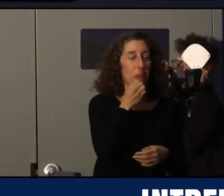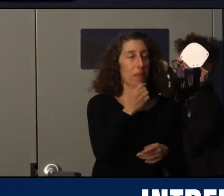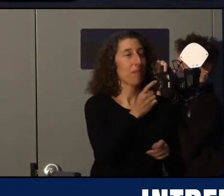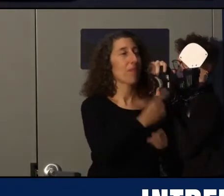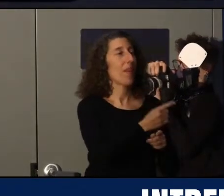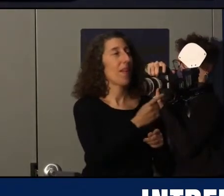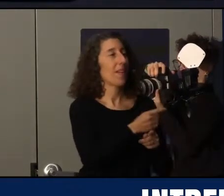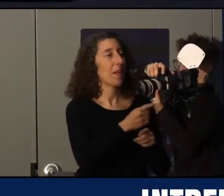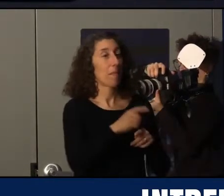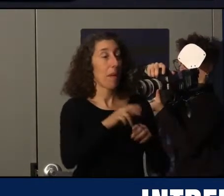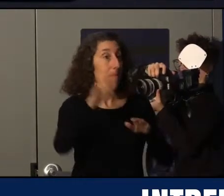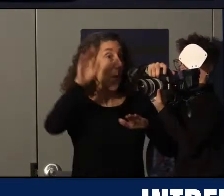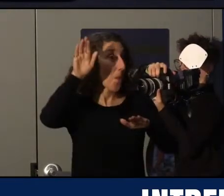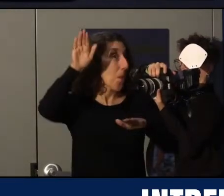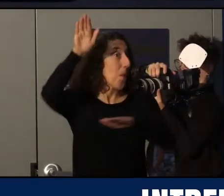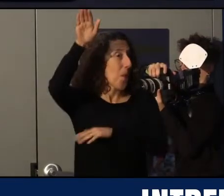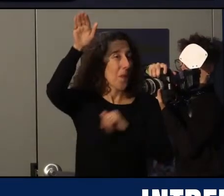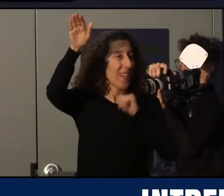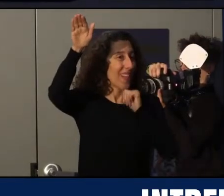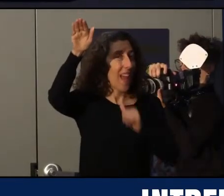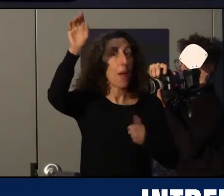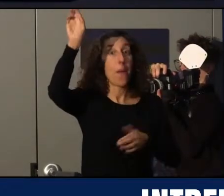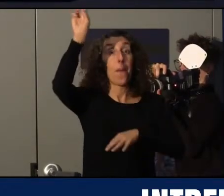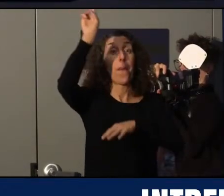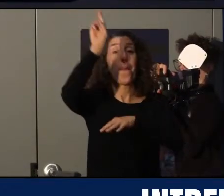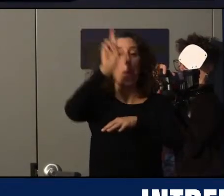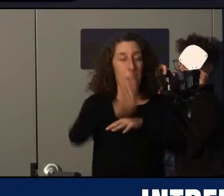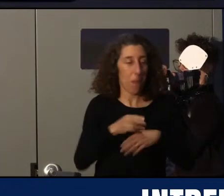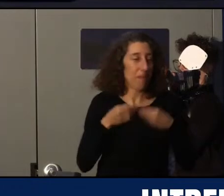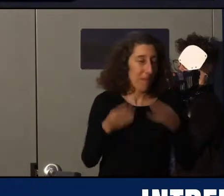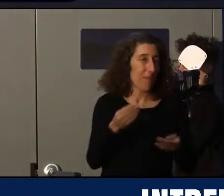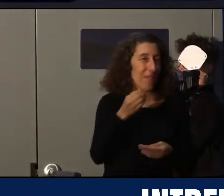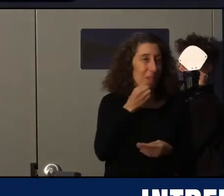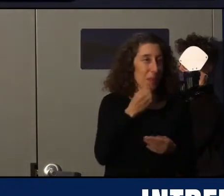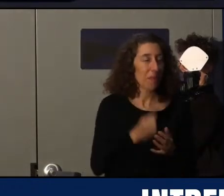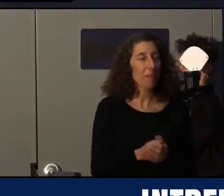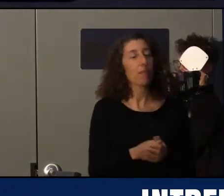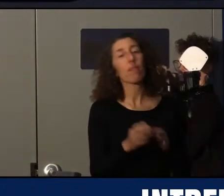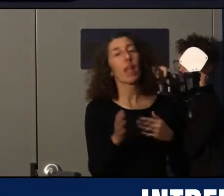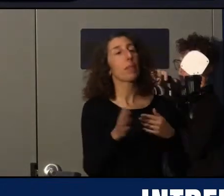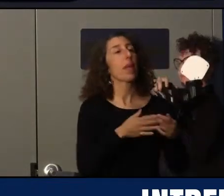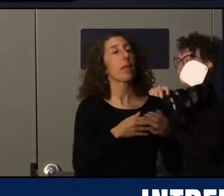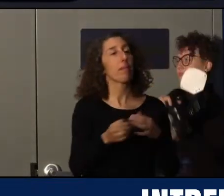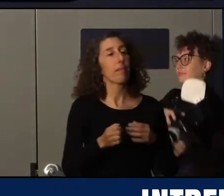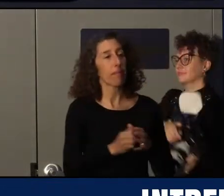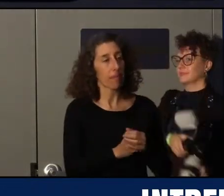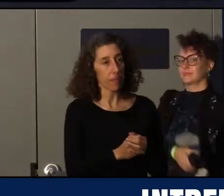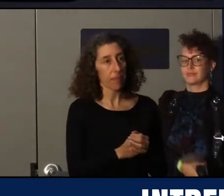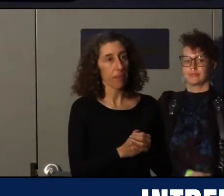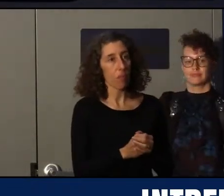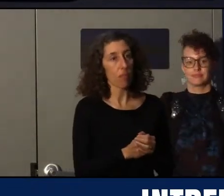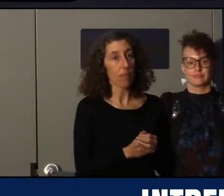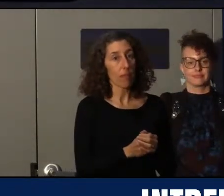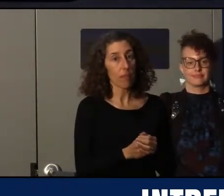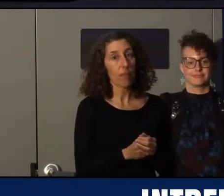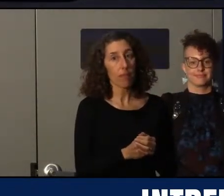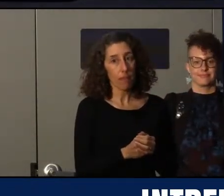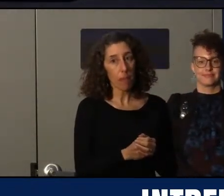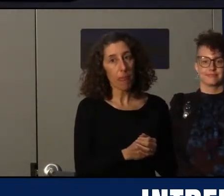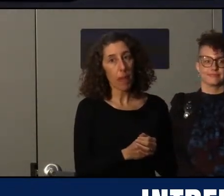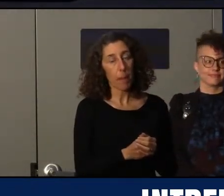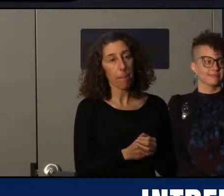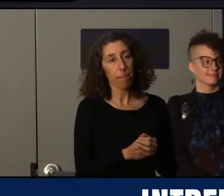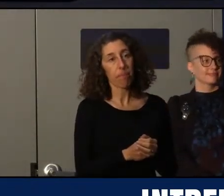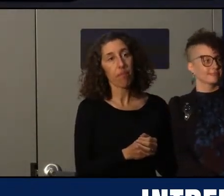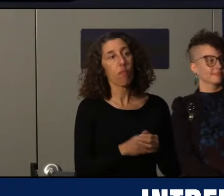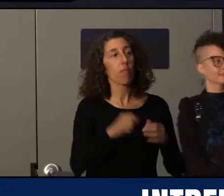there's another crew going to space after you. You're done. But the other question we had was about satellites. Yeah. So how they work. It all depends on what